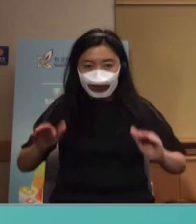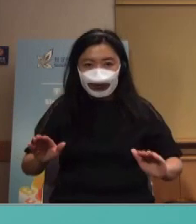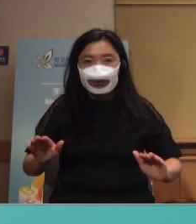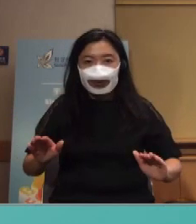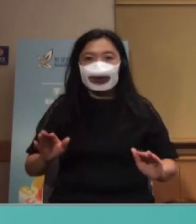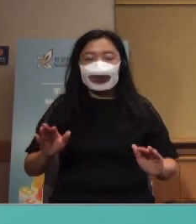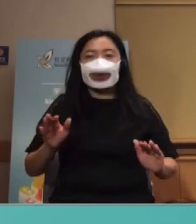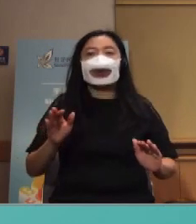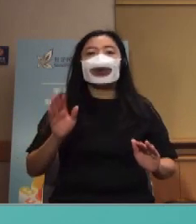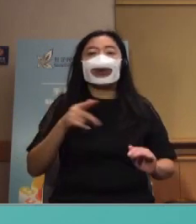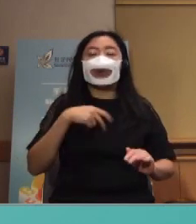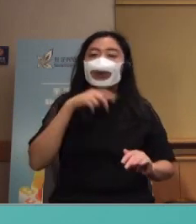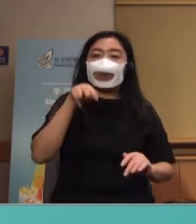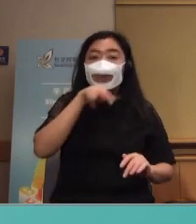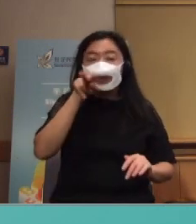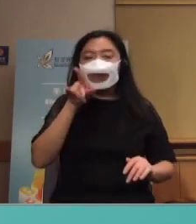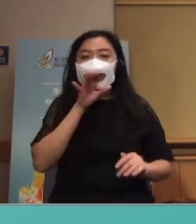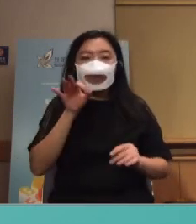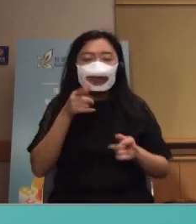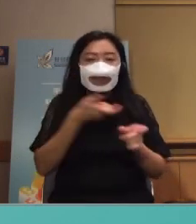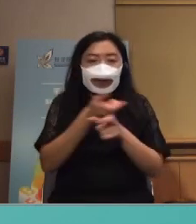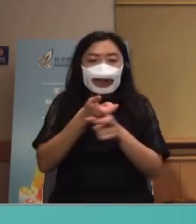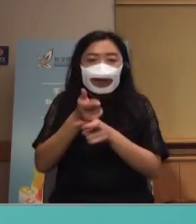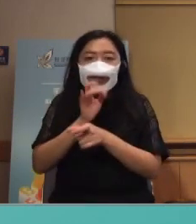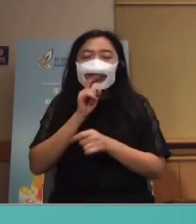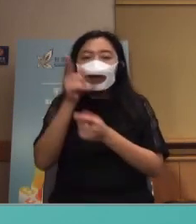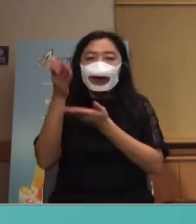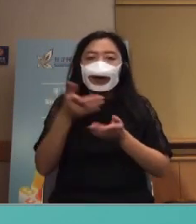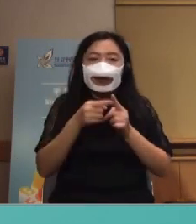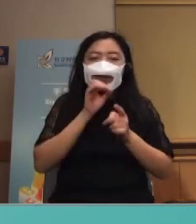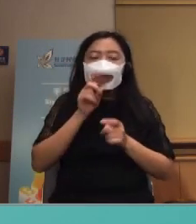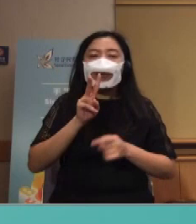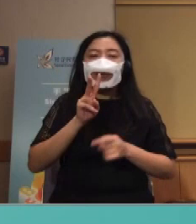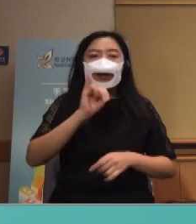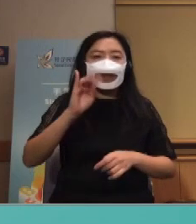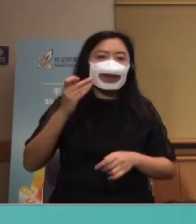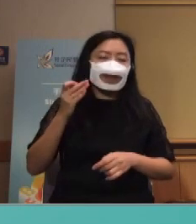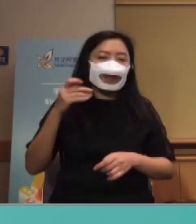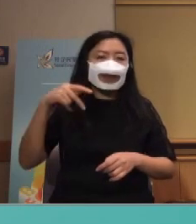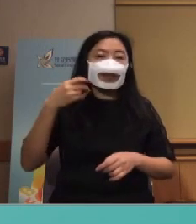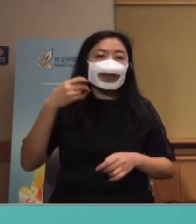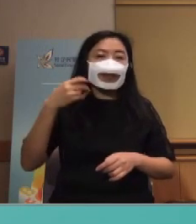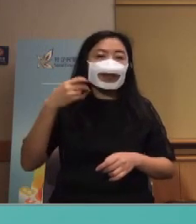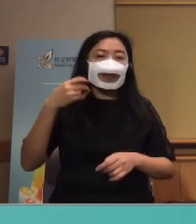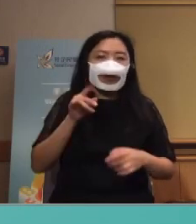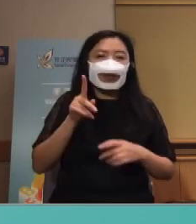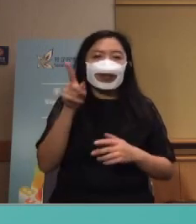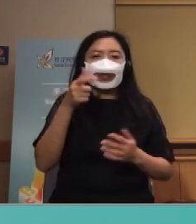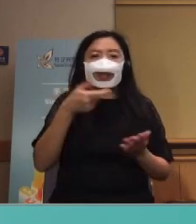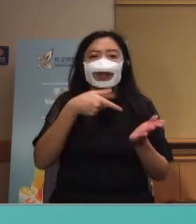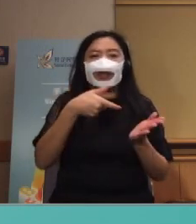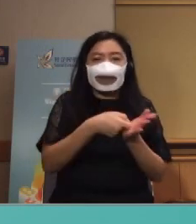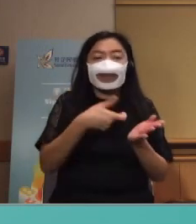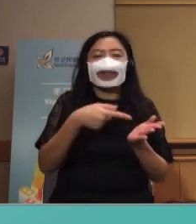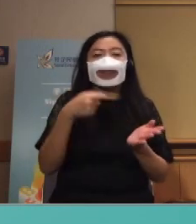these clients, they're VIPs, it's open for the 25th anniversary. All they need to do is click a button. And that's all they did. They clicked a button, they